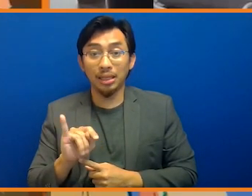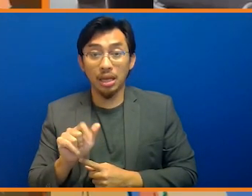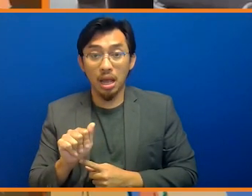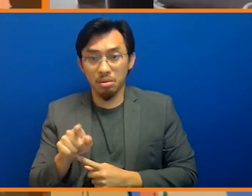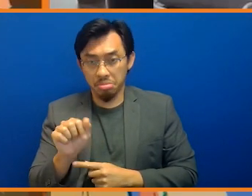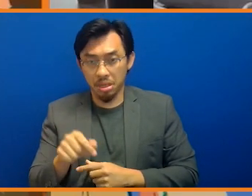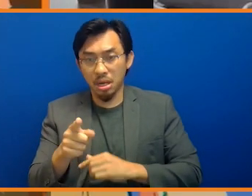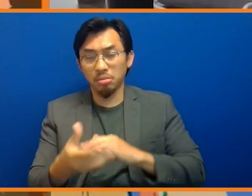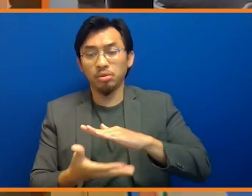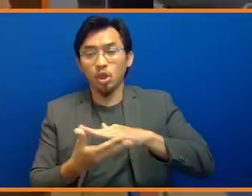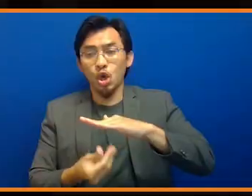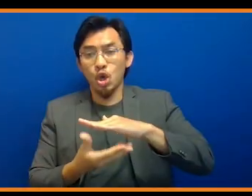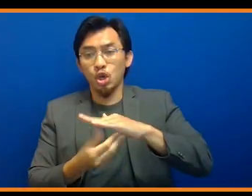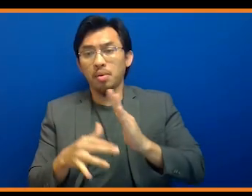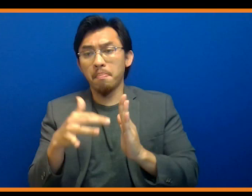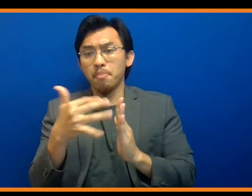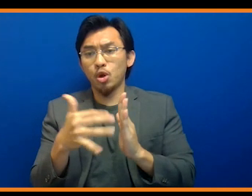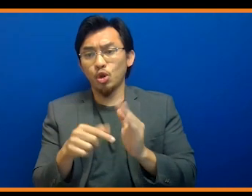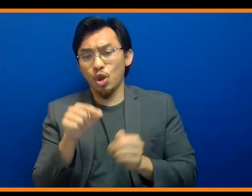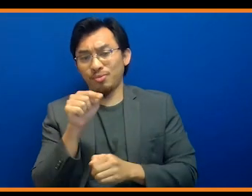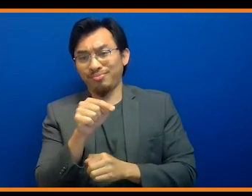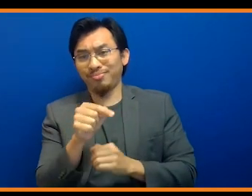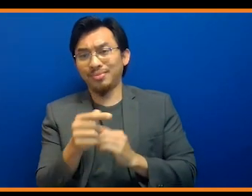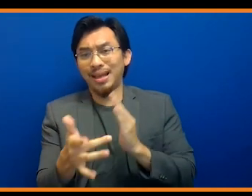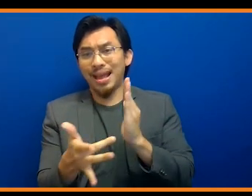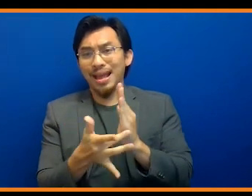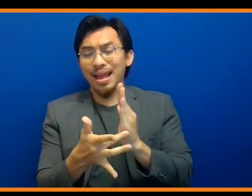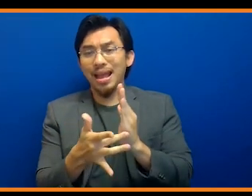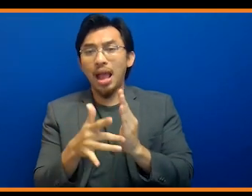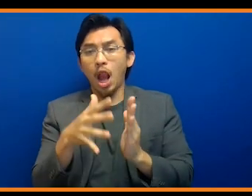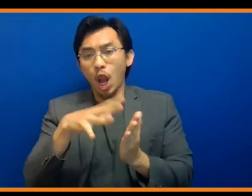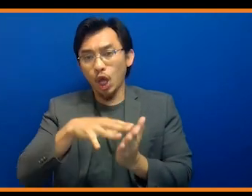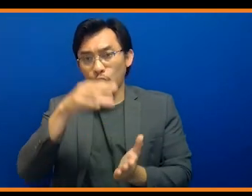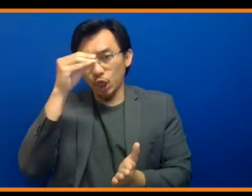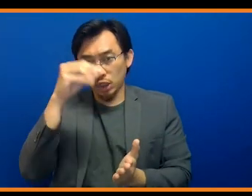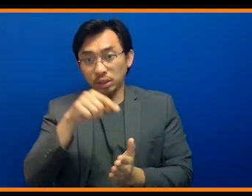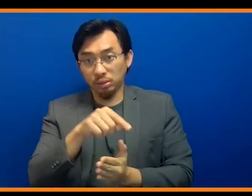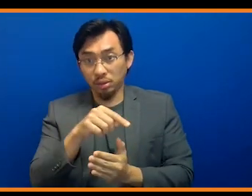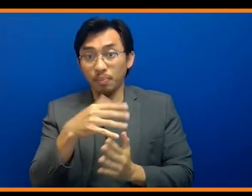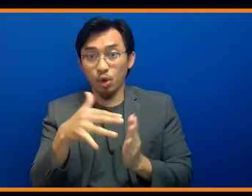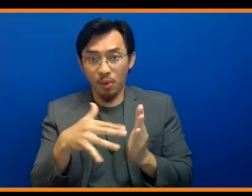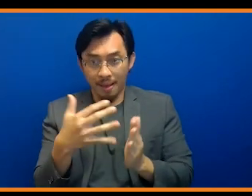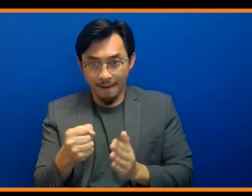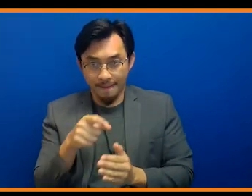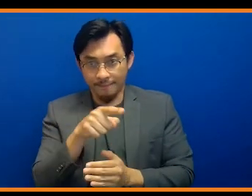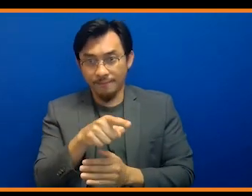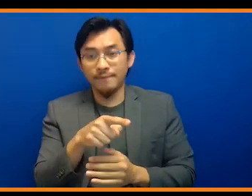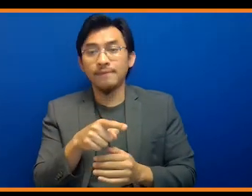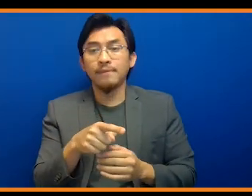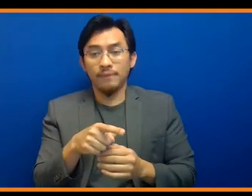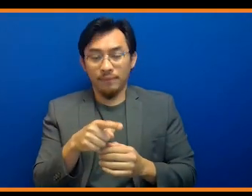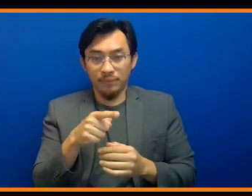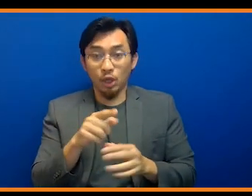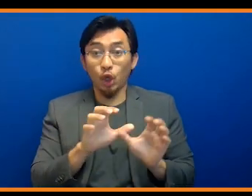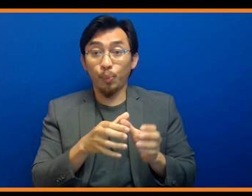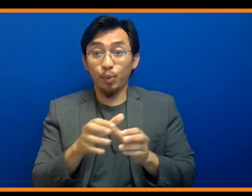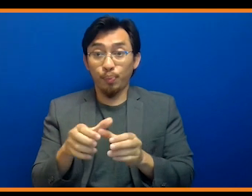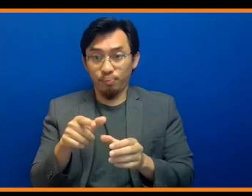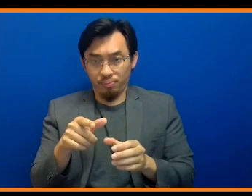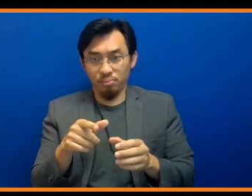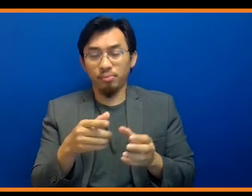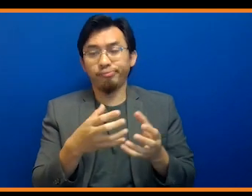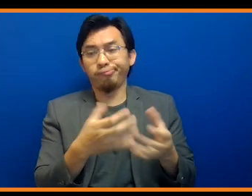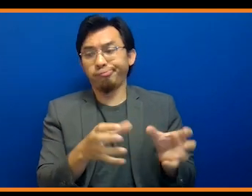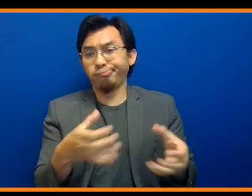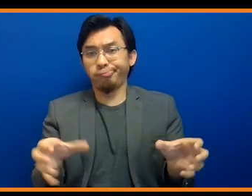can download the modules in the e-learning. The module is already there. Okay, now the group is already